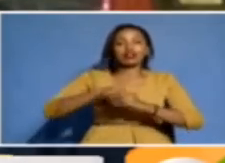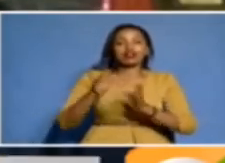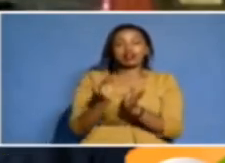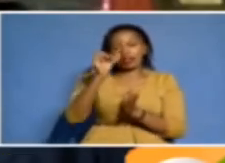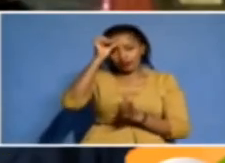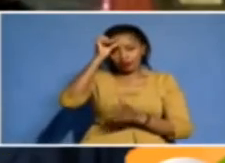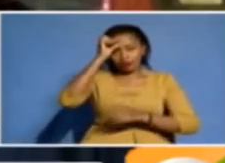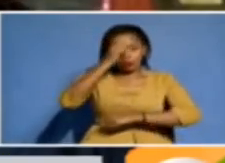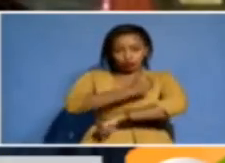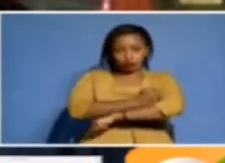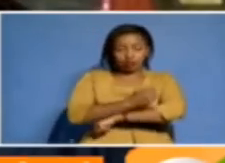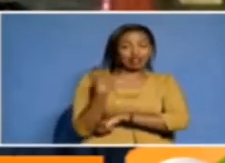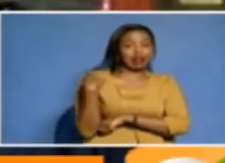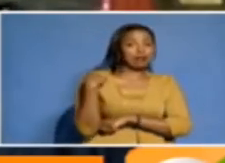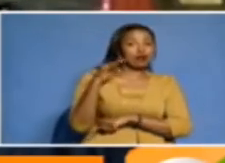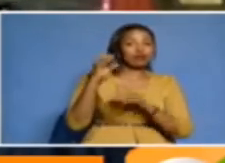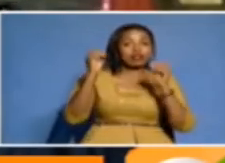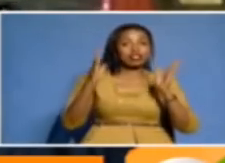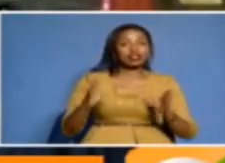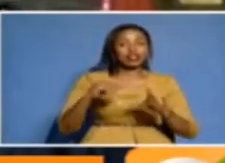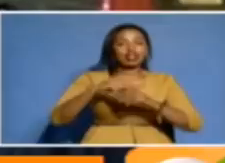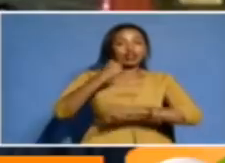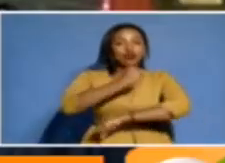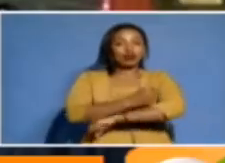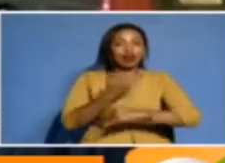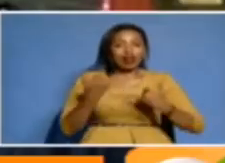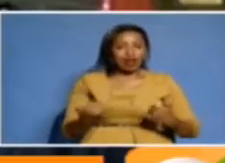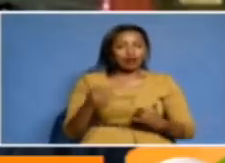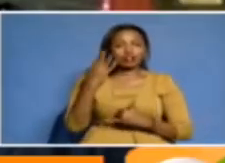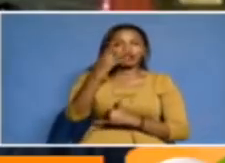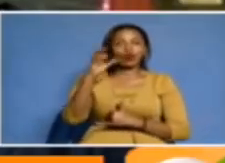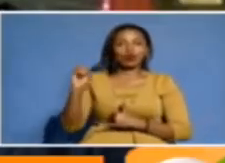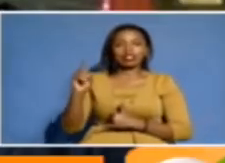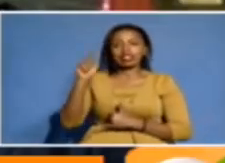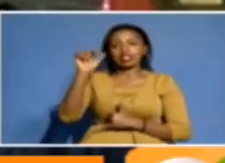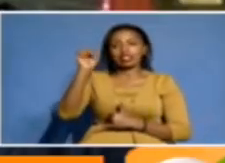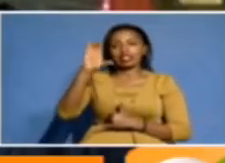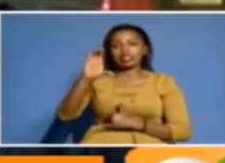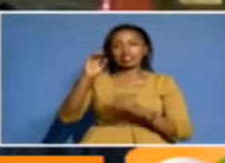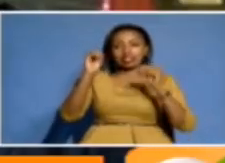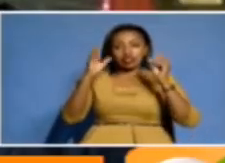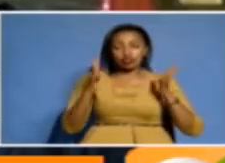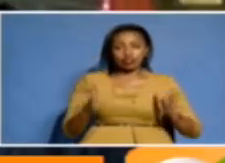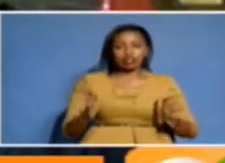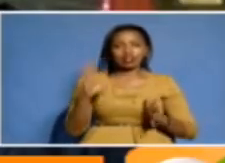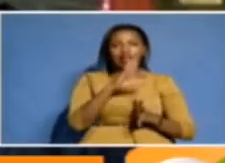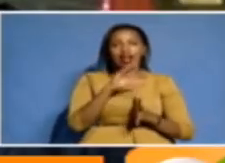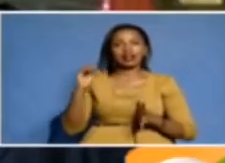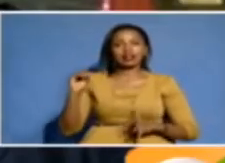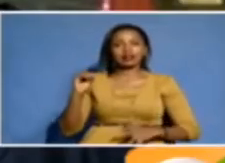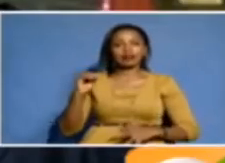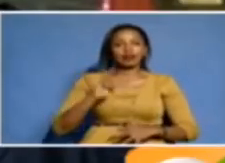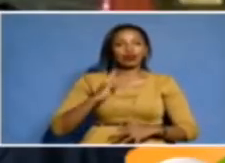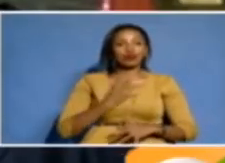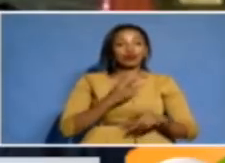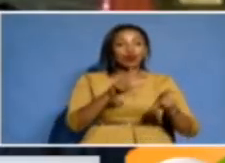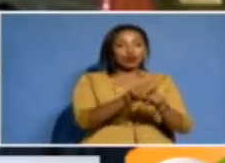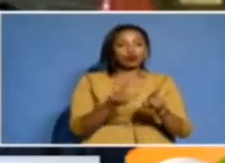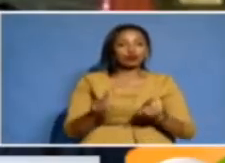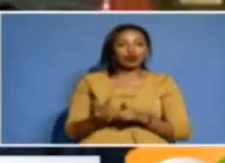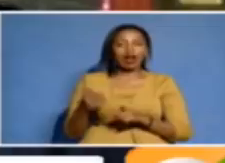of teachers in our school is 40 TSC teachers, and we also